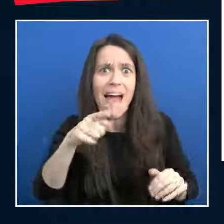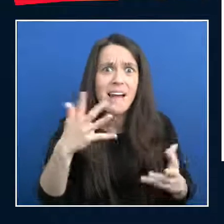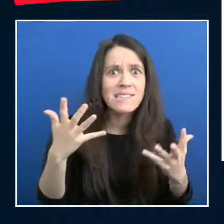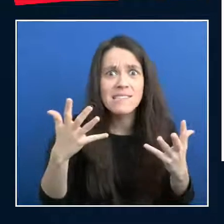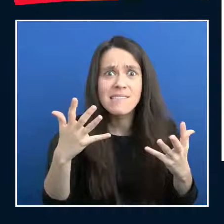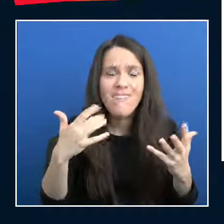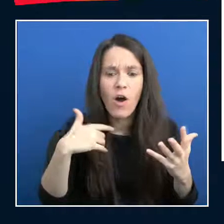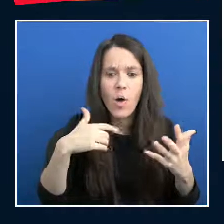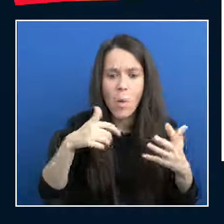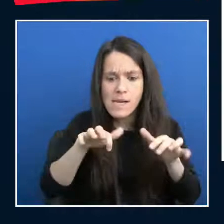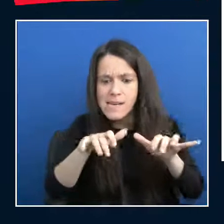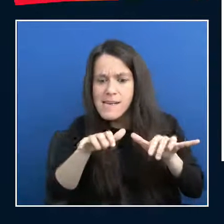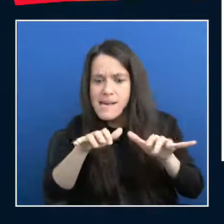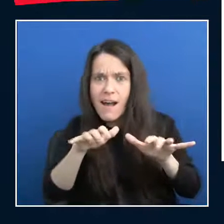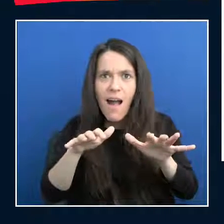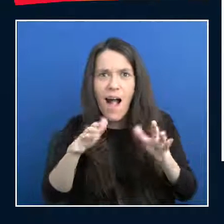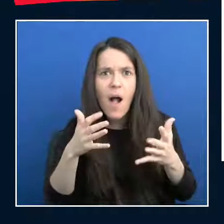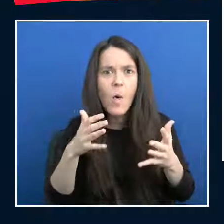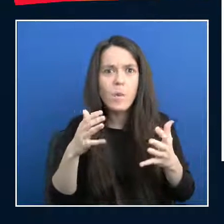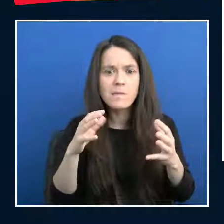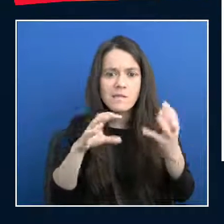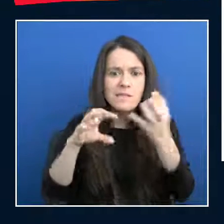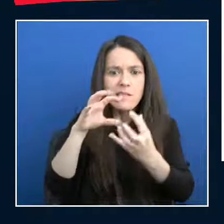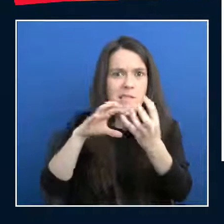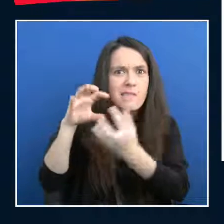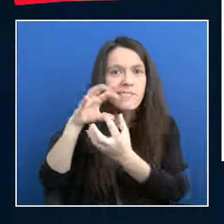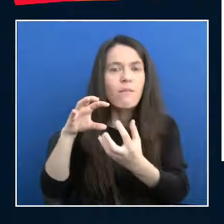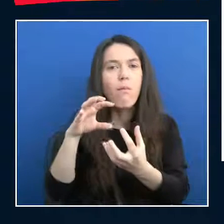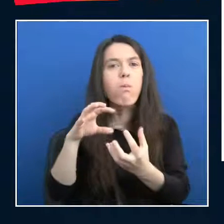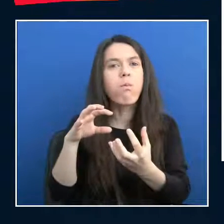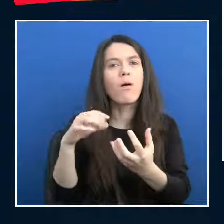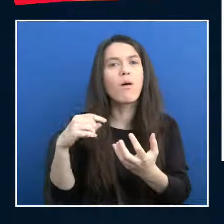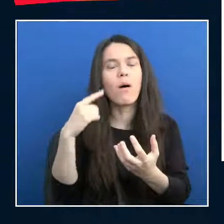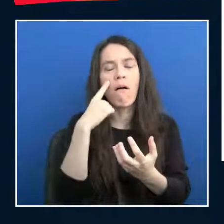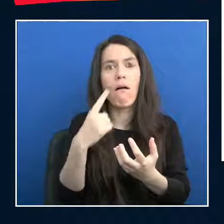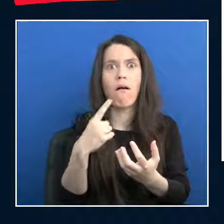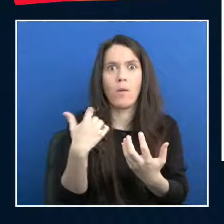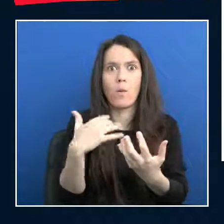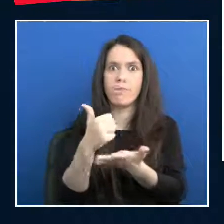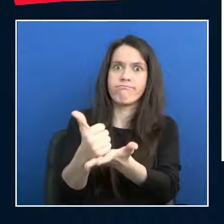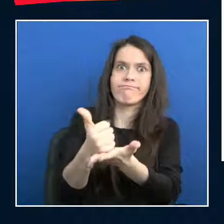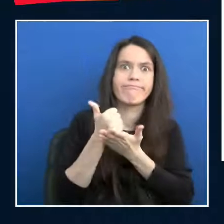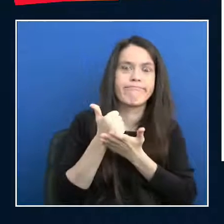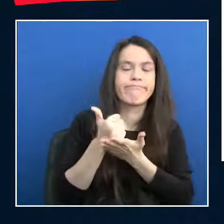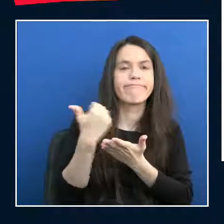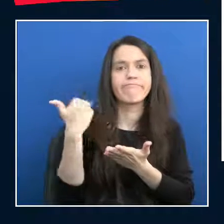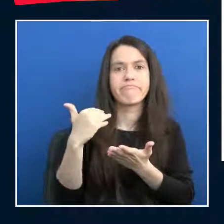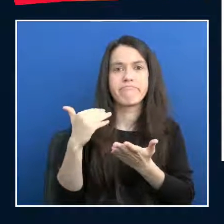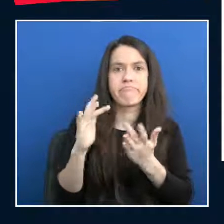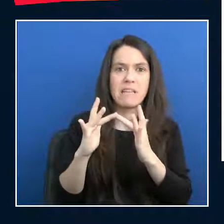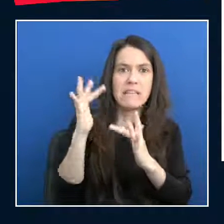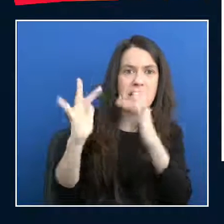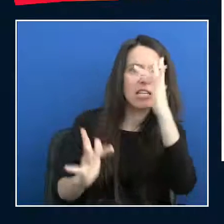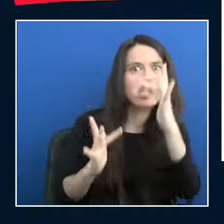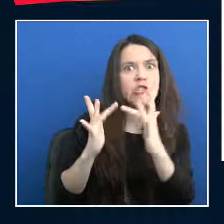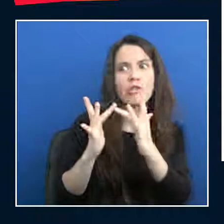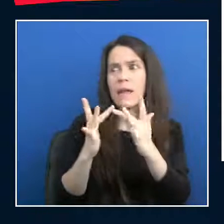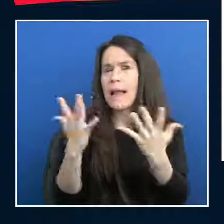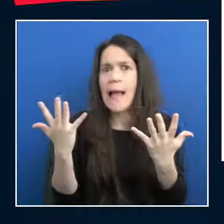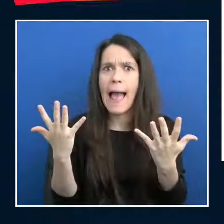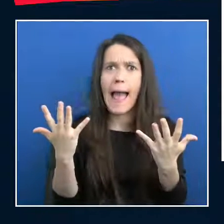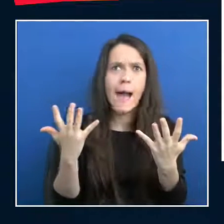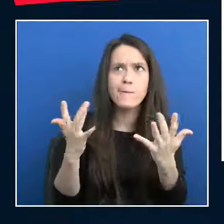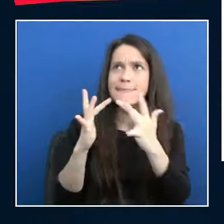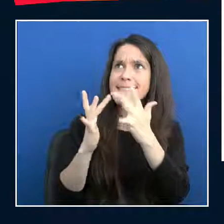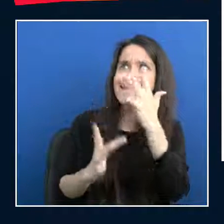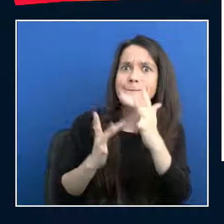development, because I was driving a lot, traveling to my horse, and it's in Brandenburg and there's no internet connection. So I really needed to have this locally